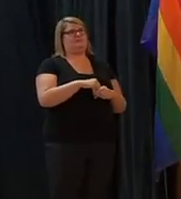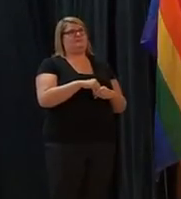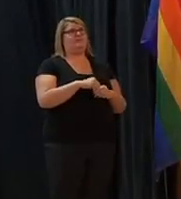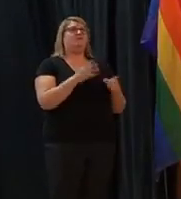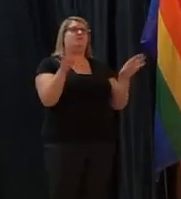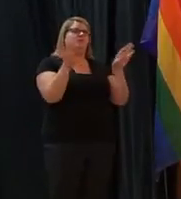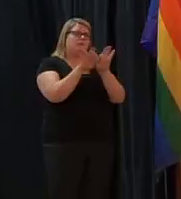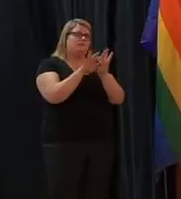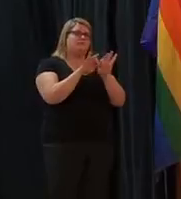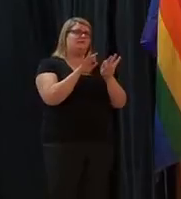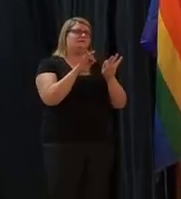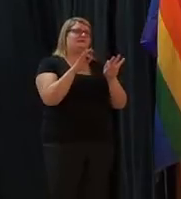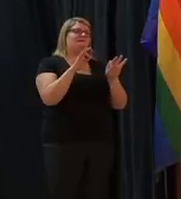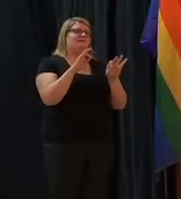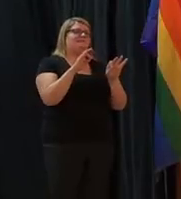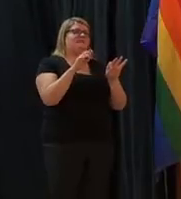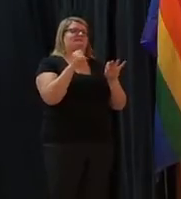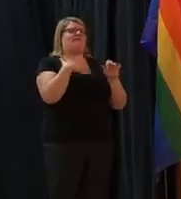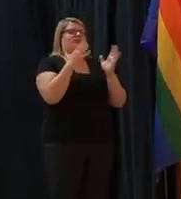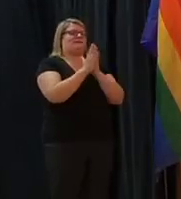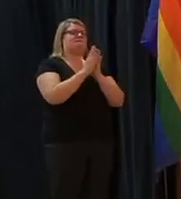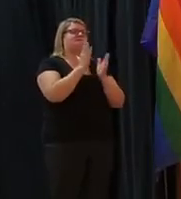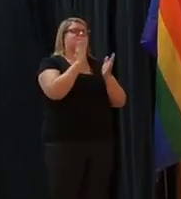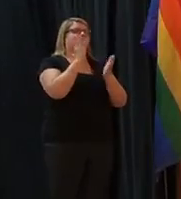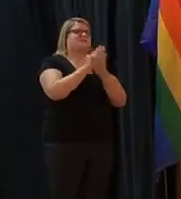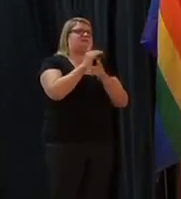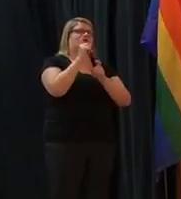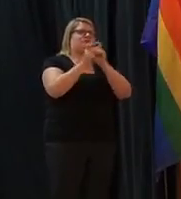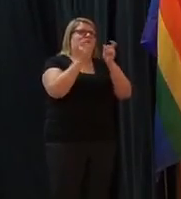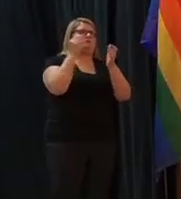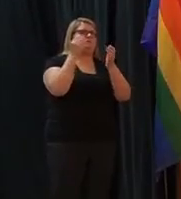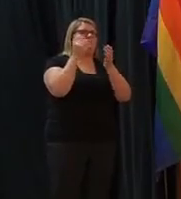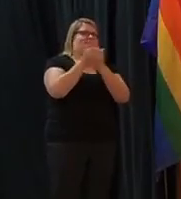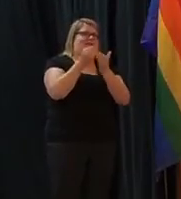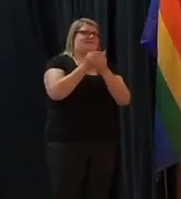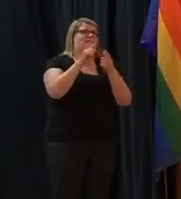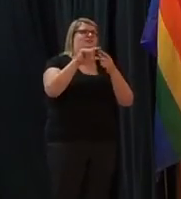business. Just the two requests. Thank you very much.